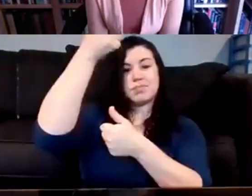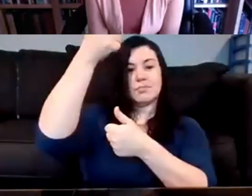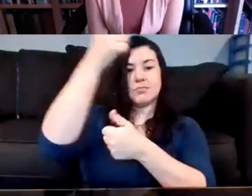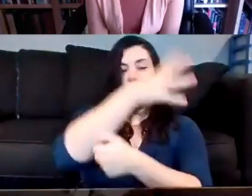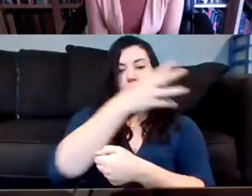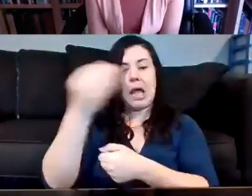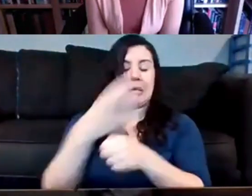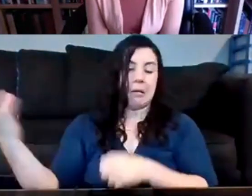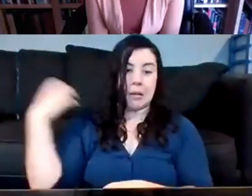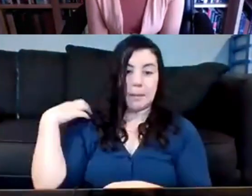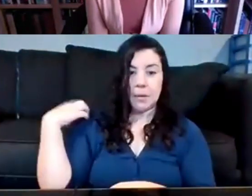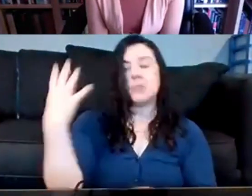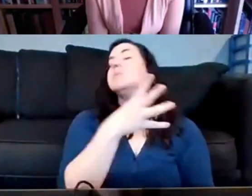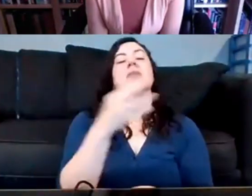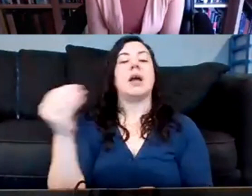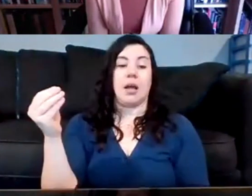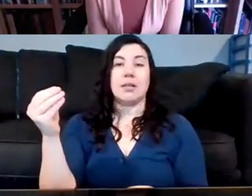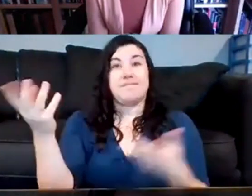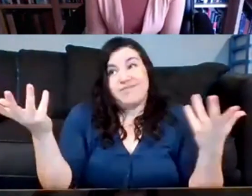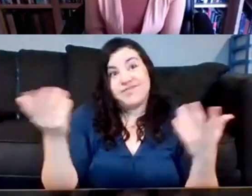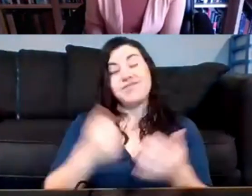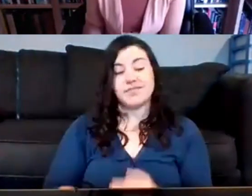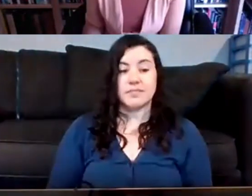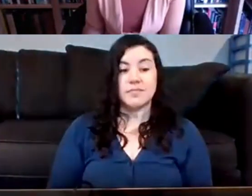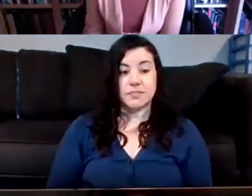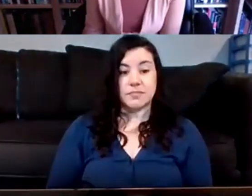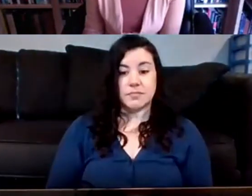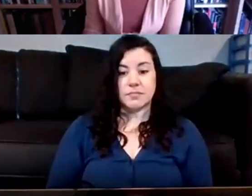capitalism. And yeah, and so